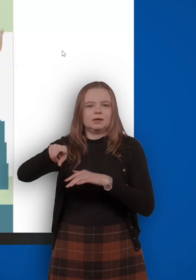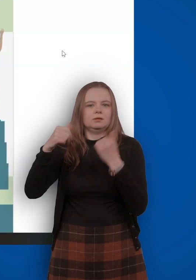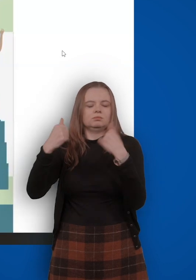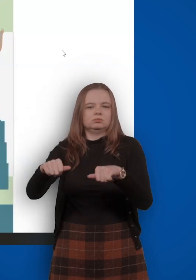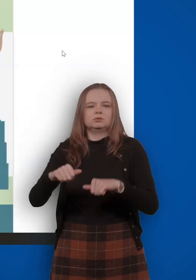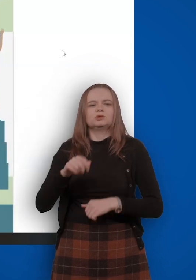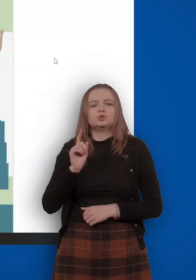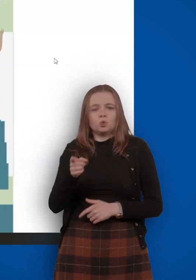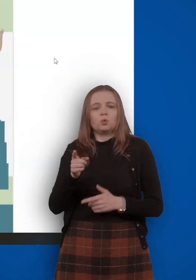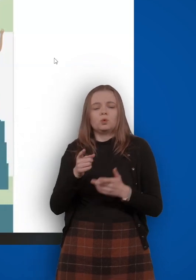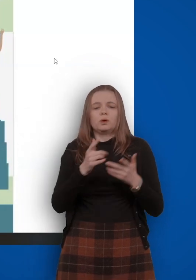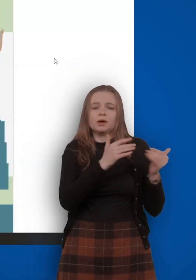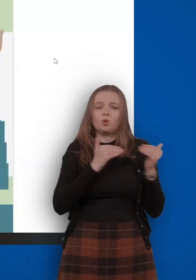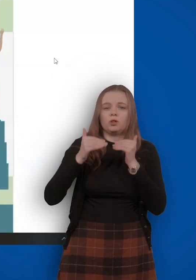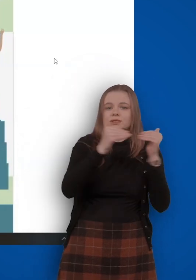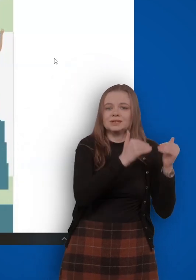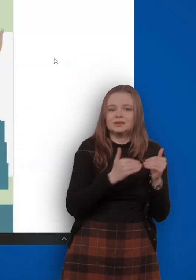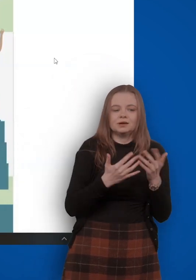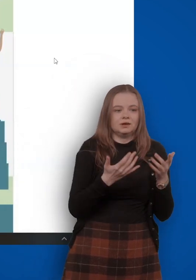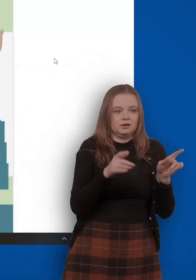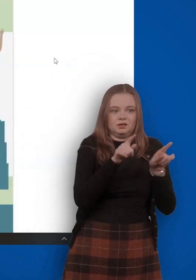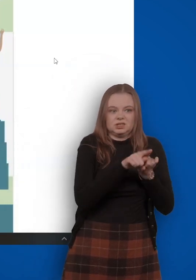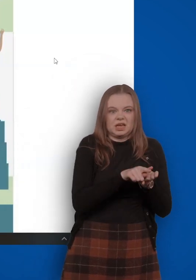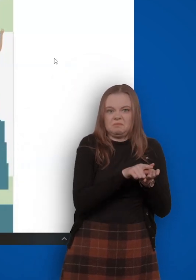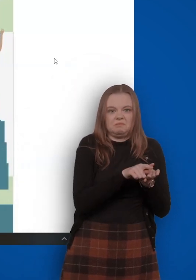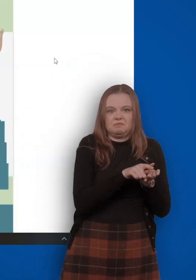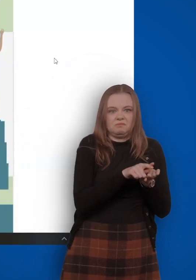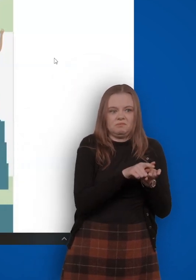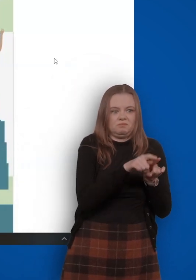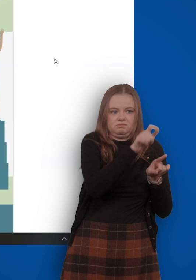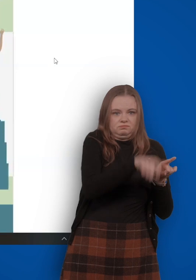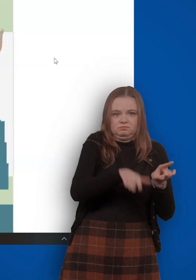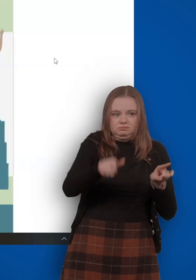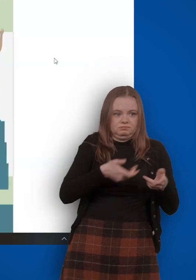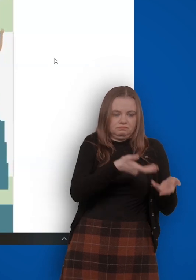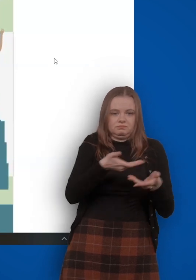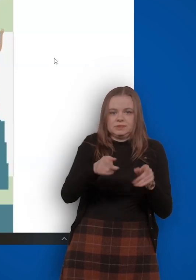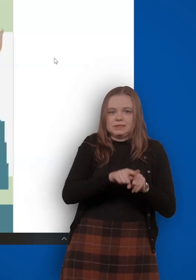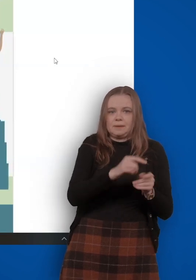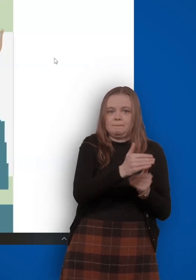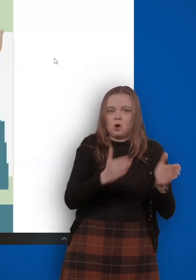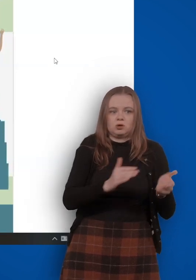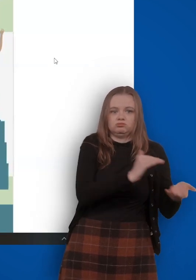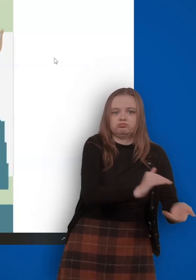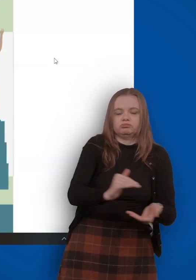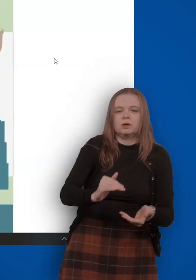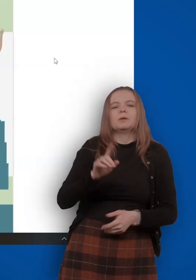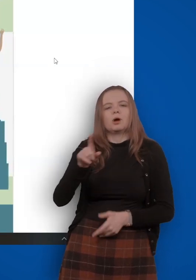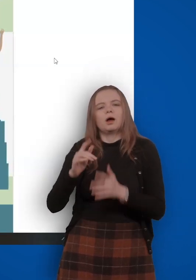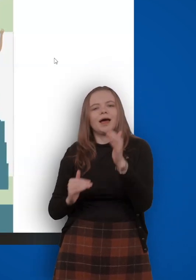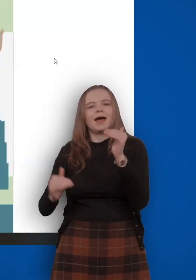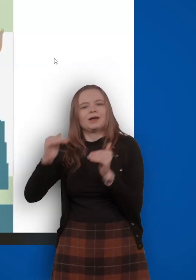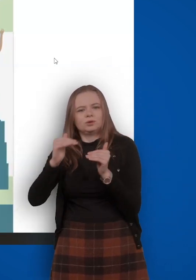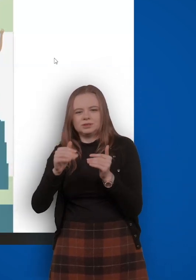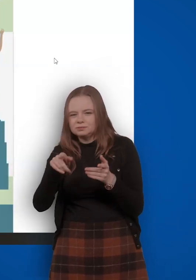So equality is where the same person would be given, each of the 3 people would be given the same box, whereas equity is